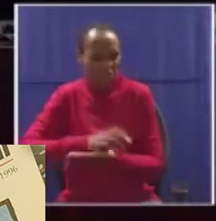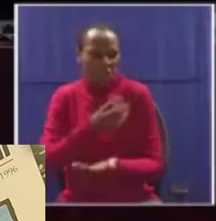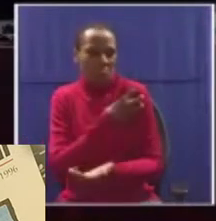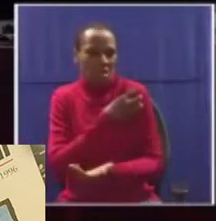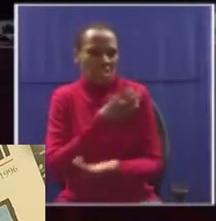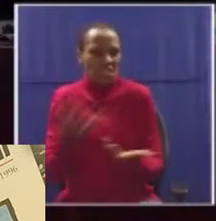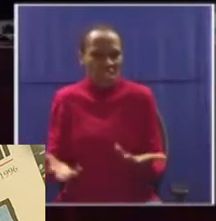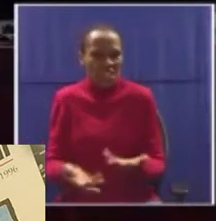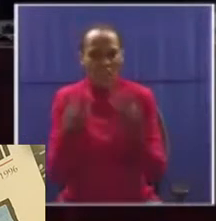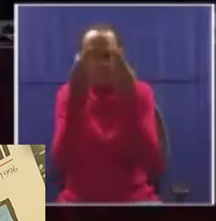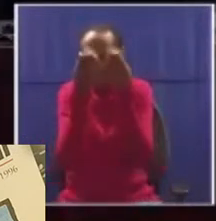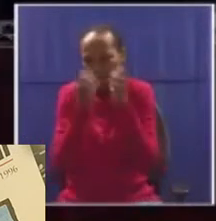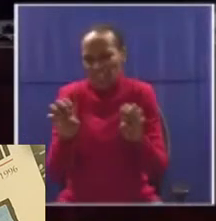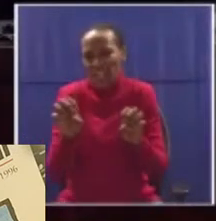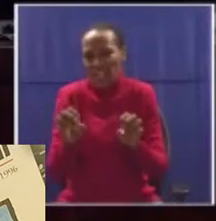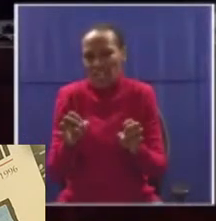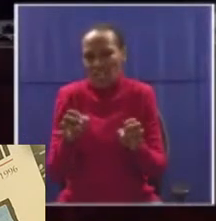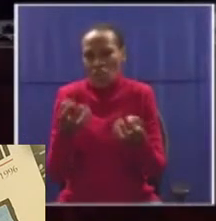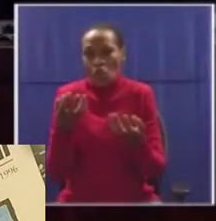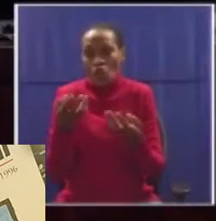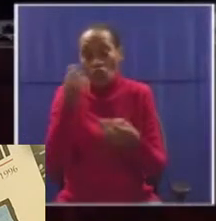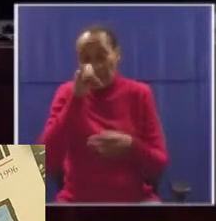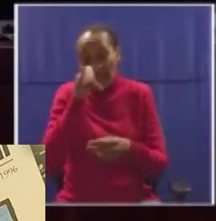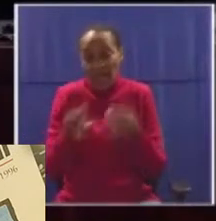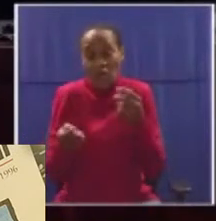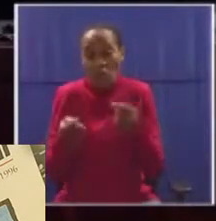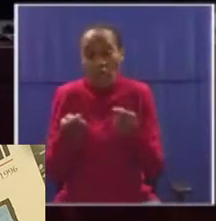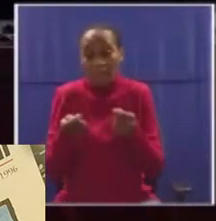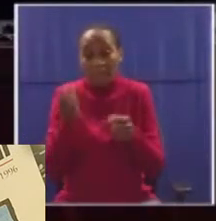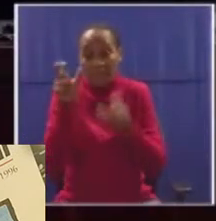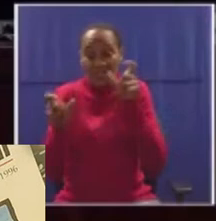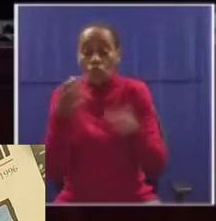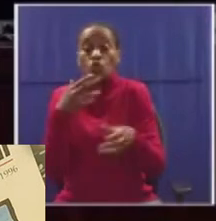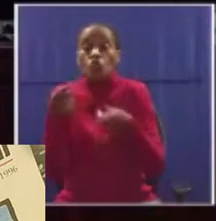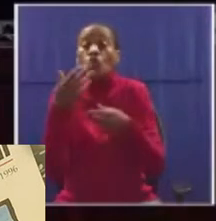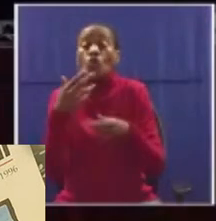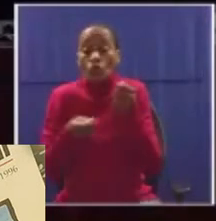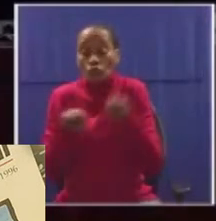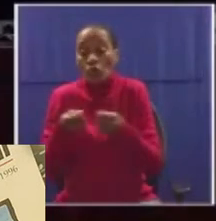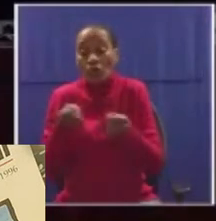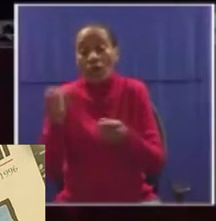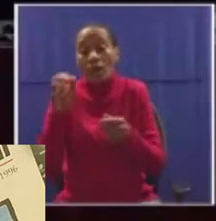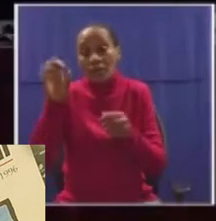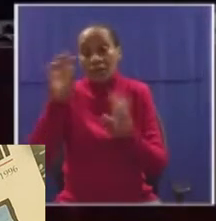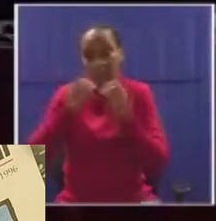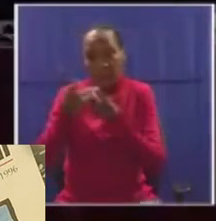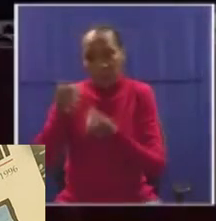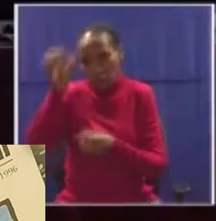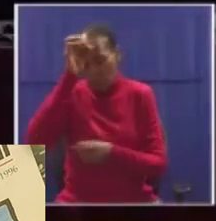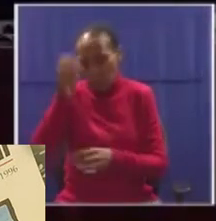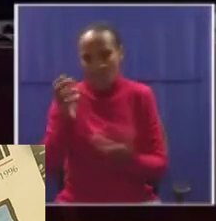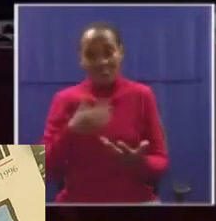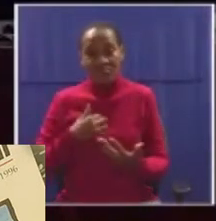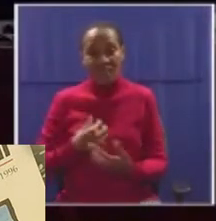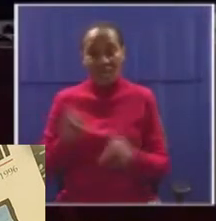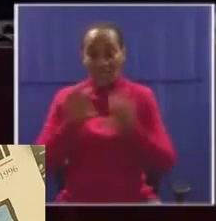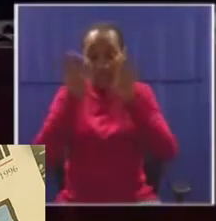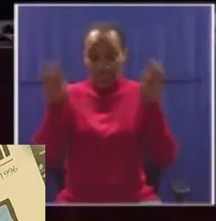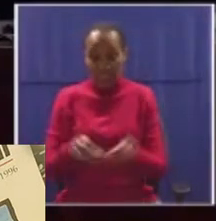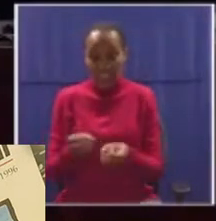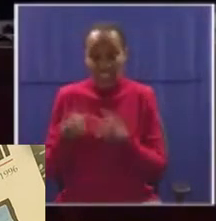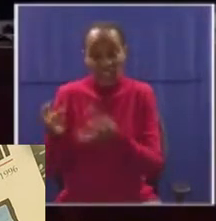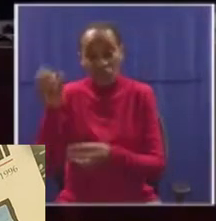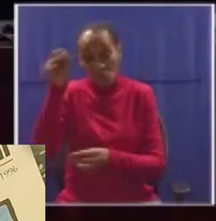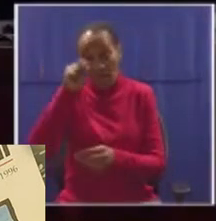from Criminal elements who now control it the institution that is saps should not be granted the certificate to purchase